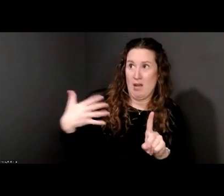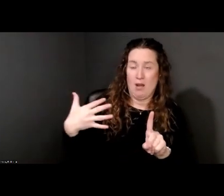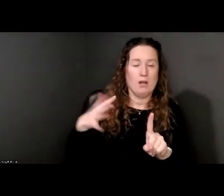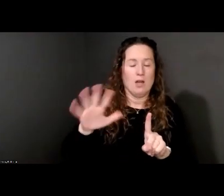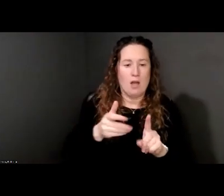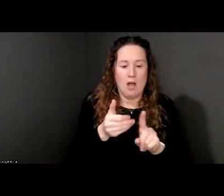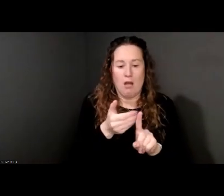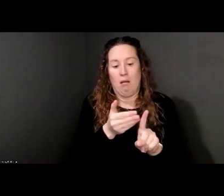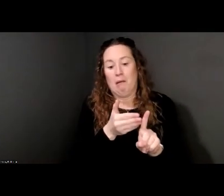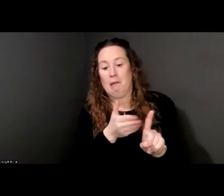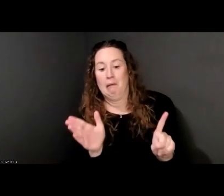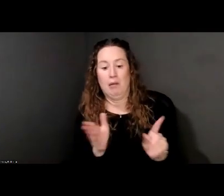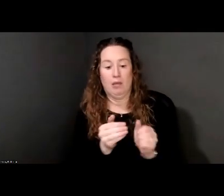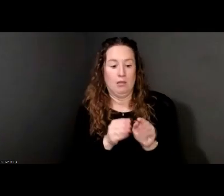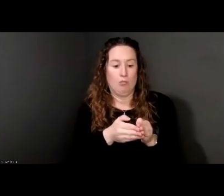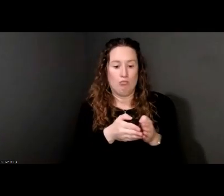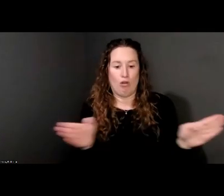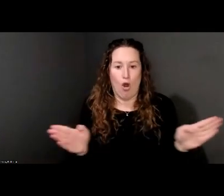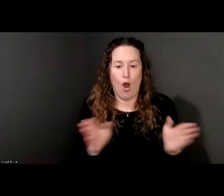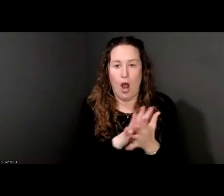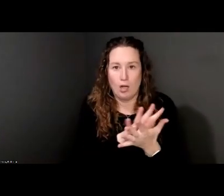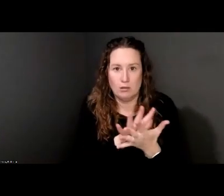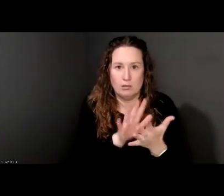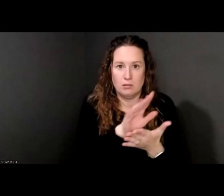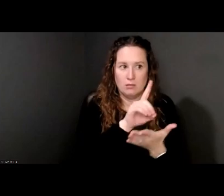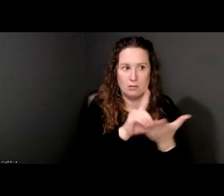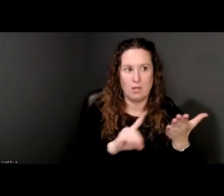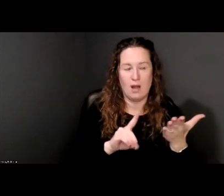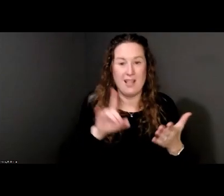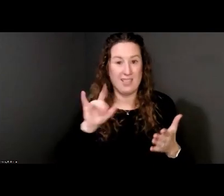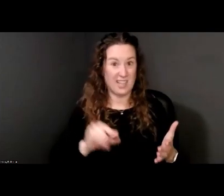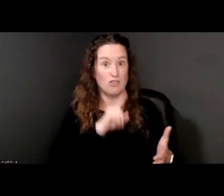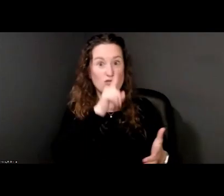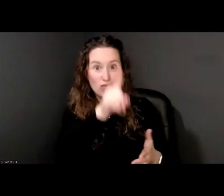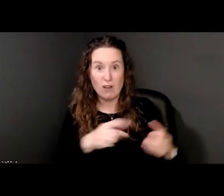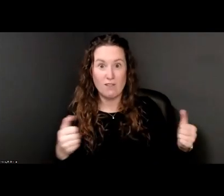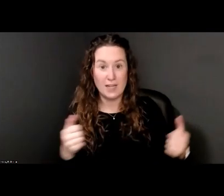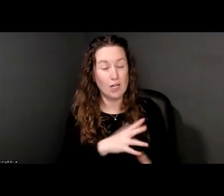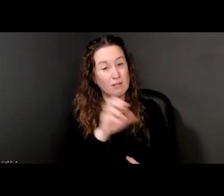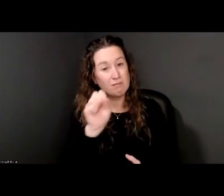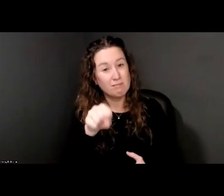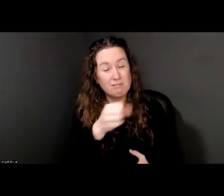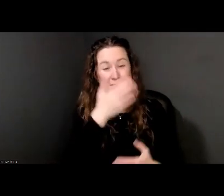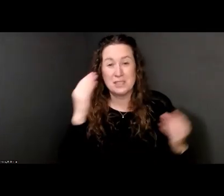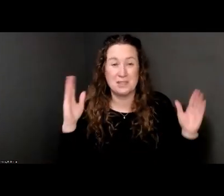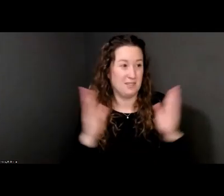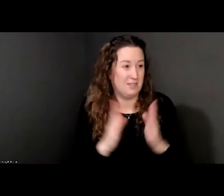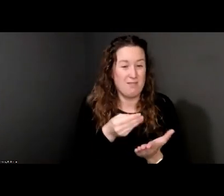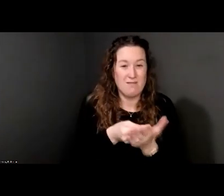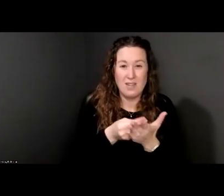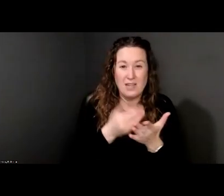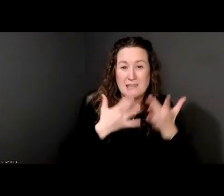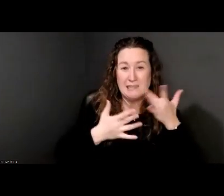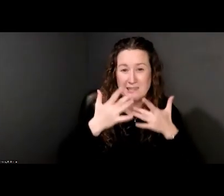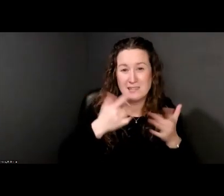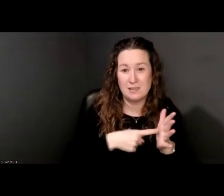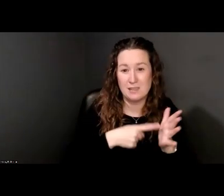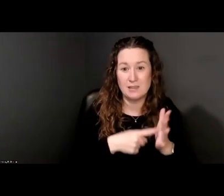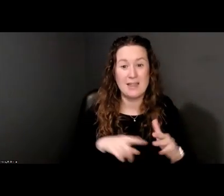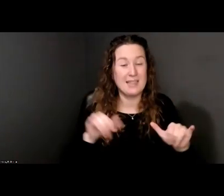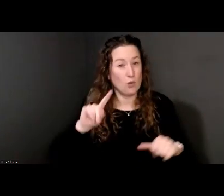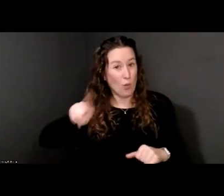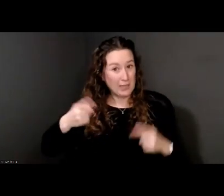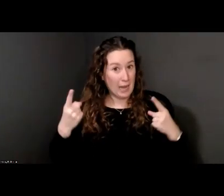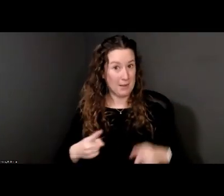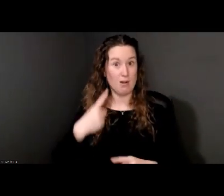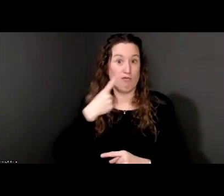with limited resources, that risk is real. This is not only happening in red states. Nonprofits